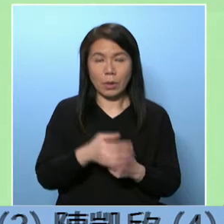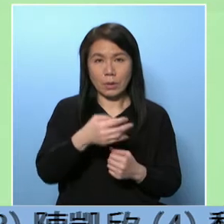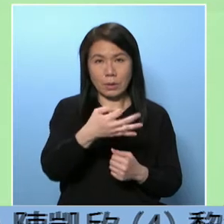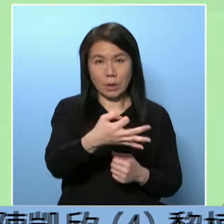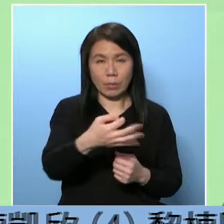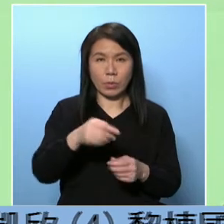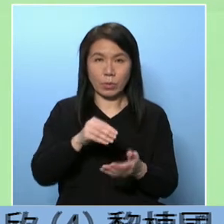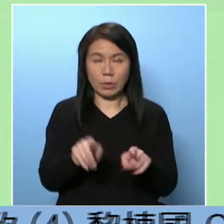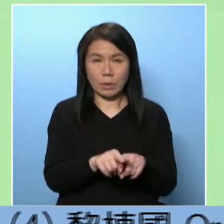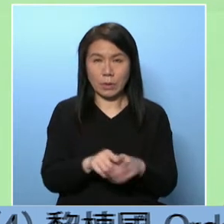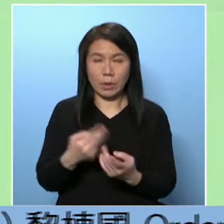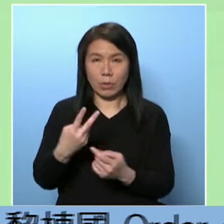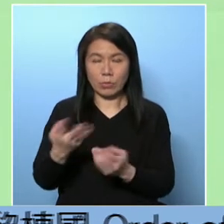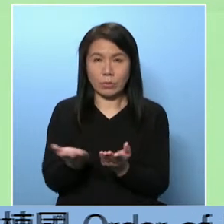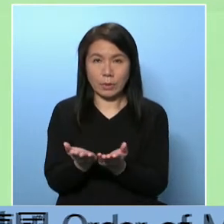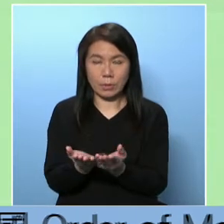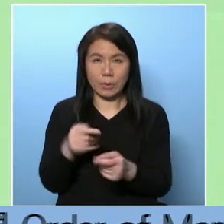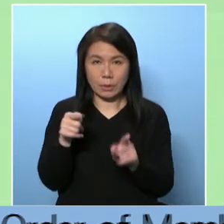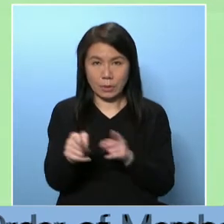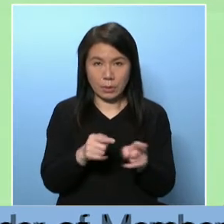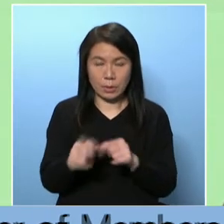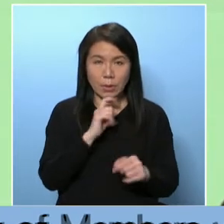three alls and two unsures